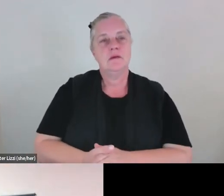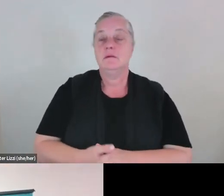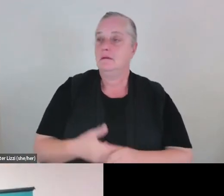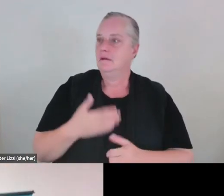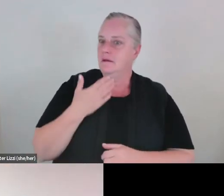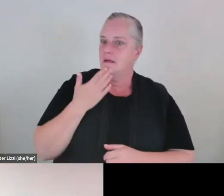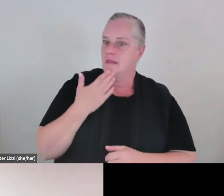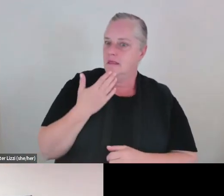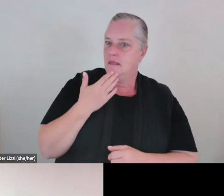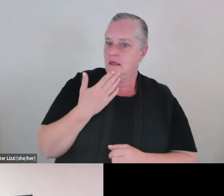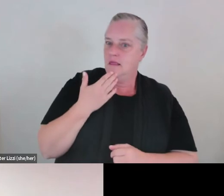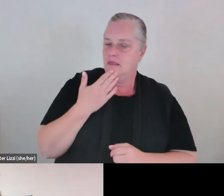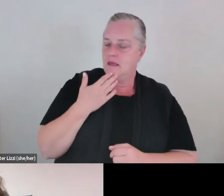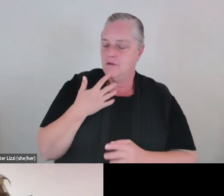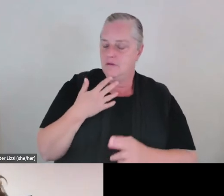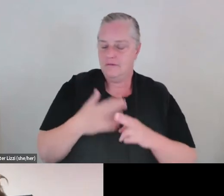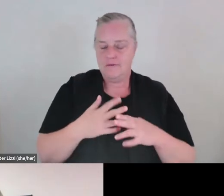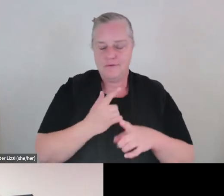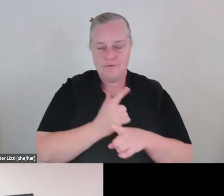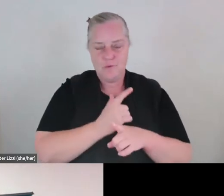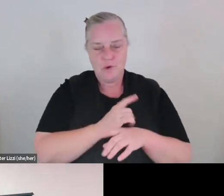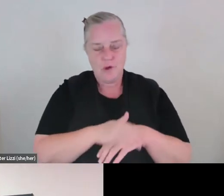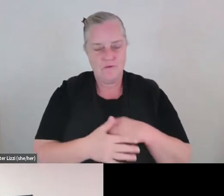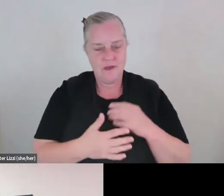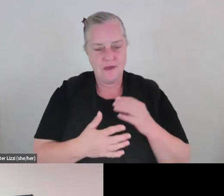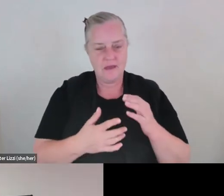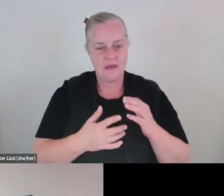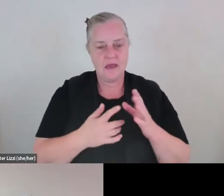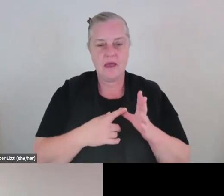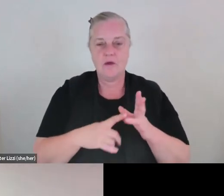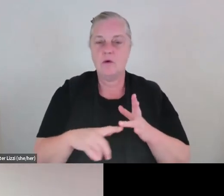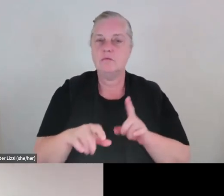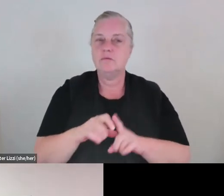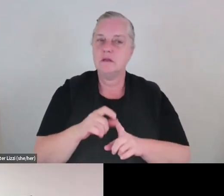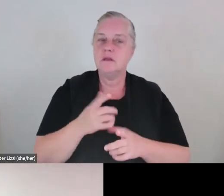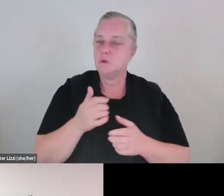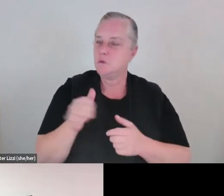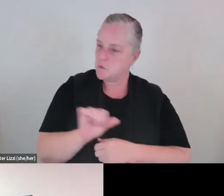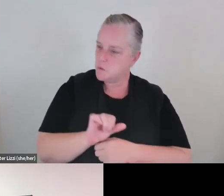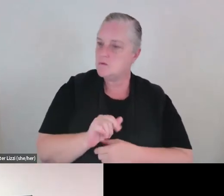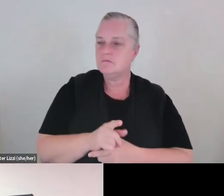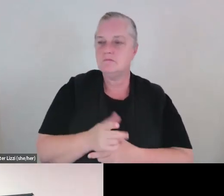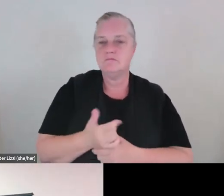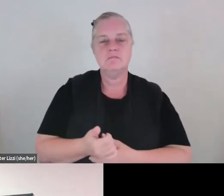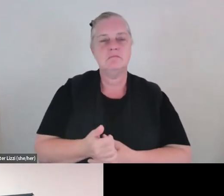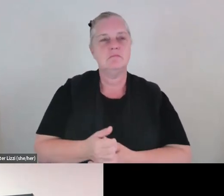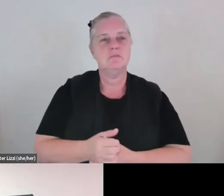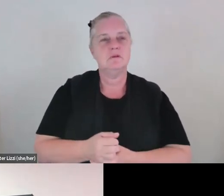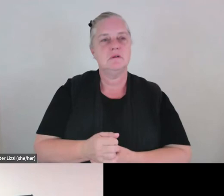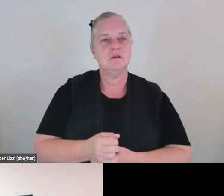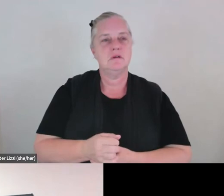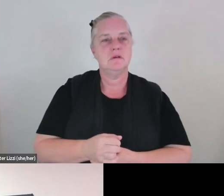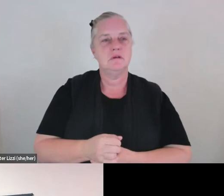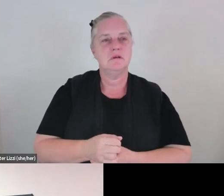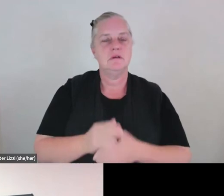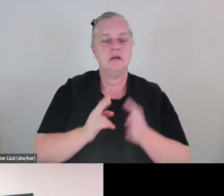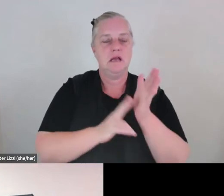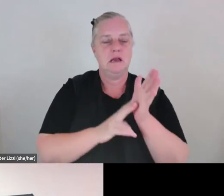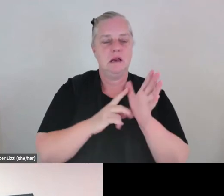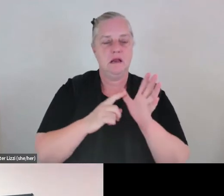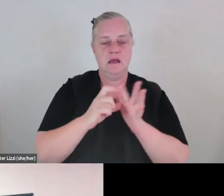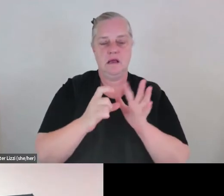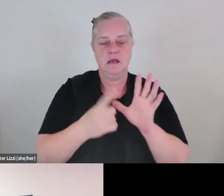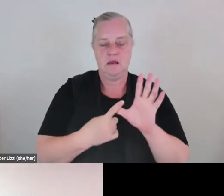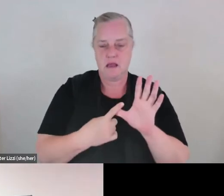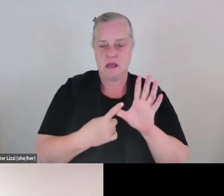AOD use in this space as well. And yeah, I can definitely sort of, I know NADA put out a guide, the Access and Equity